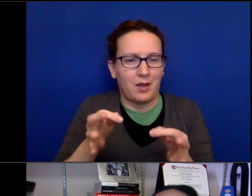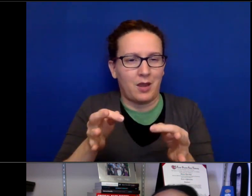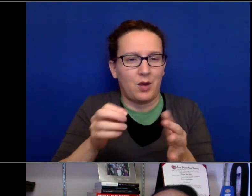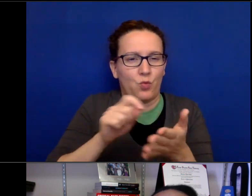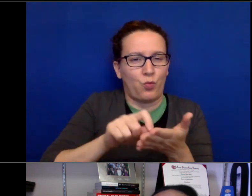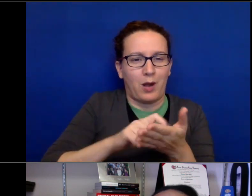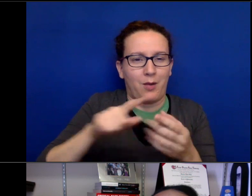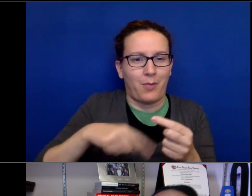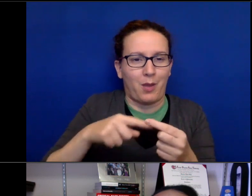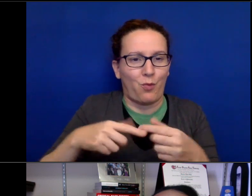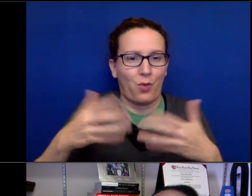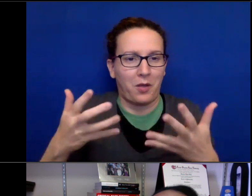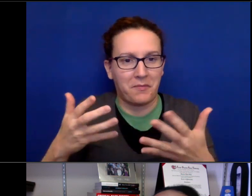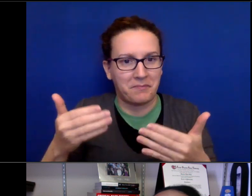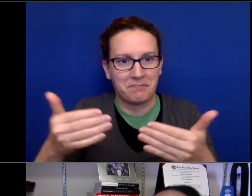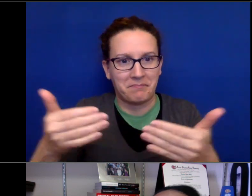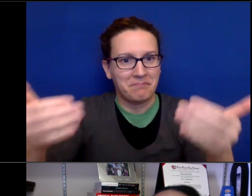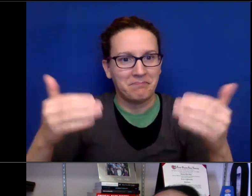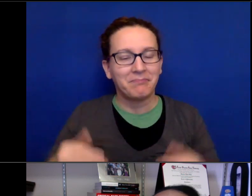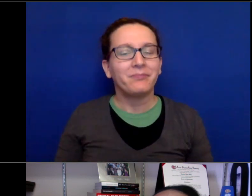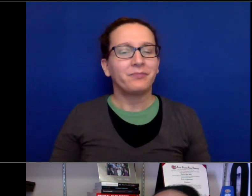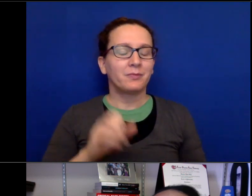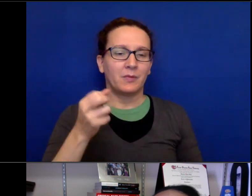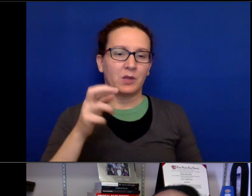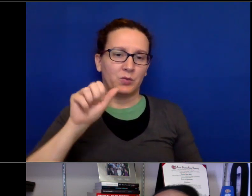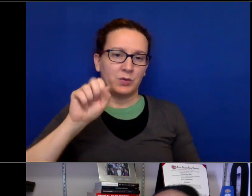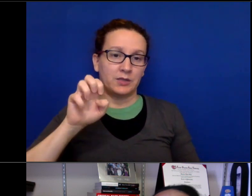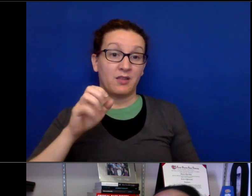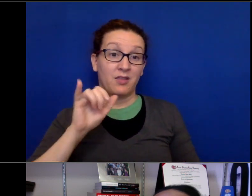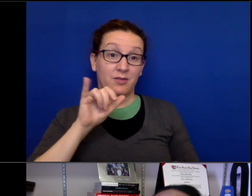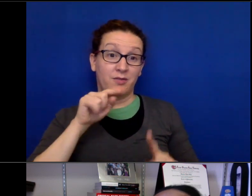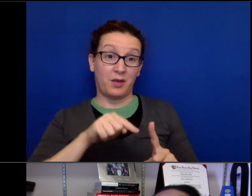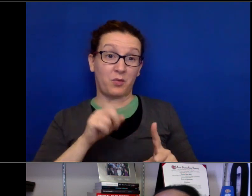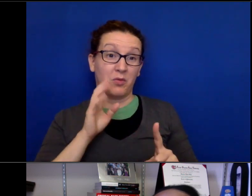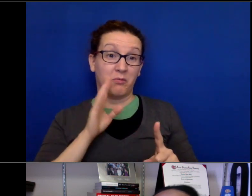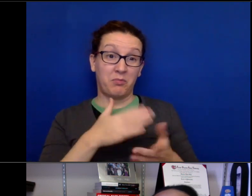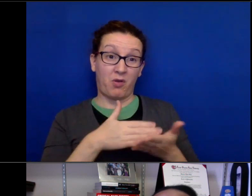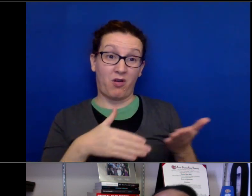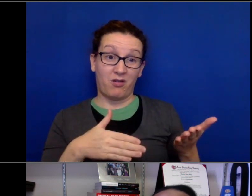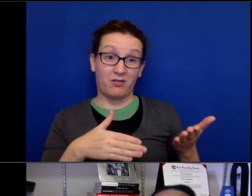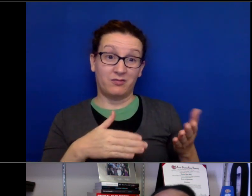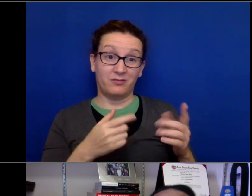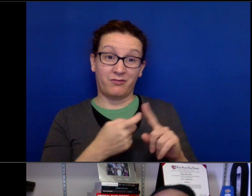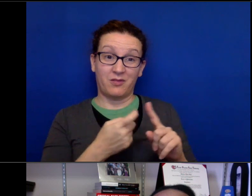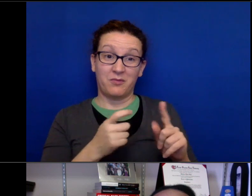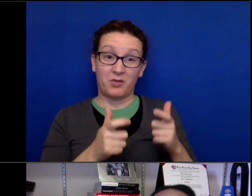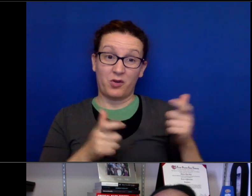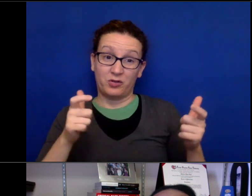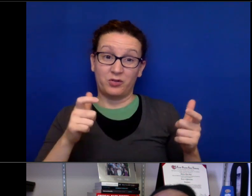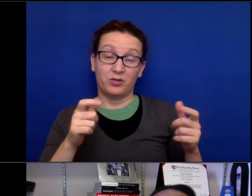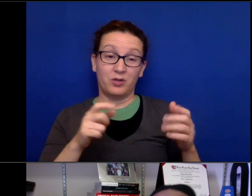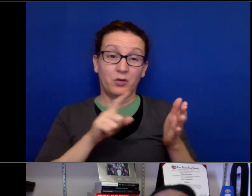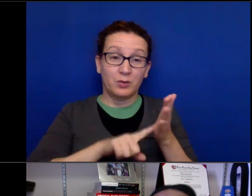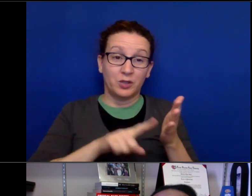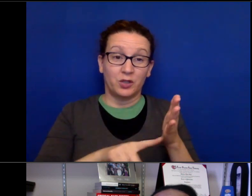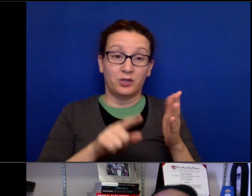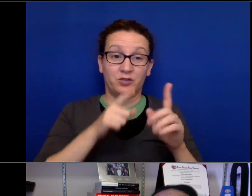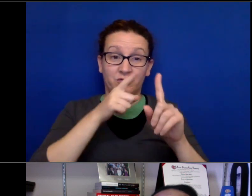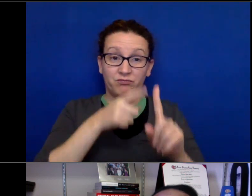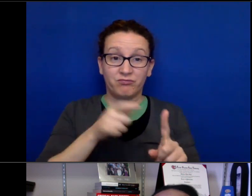I think for me, that is going to be in part based off this larger research agenda I have,